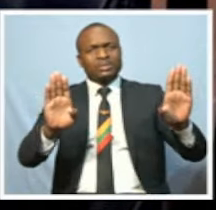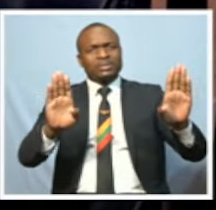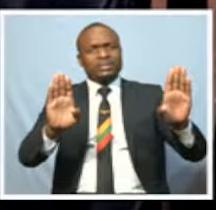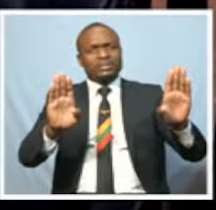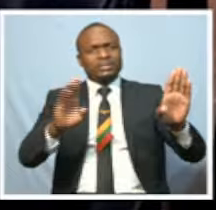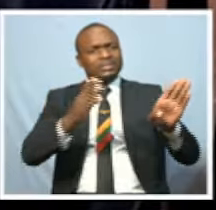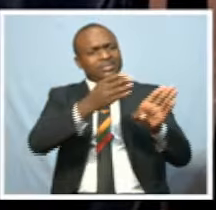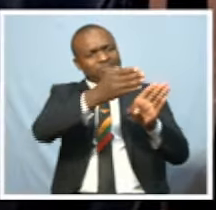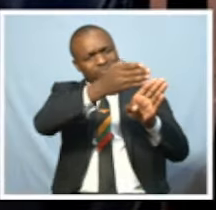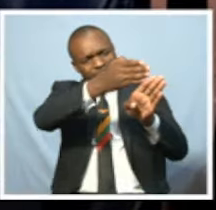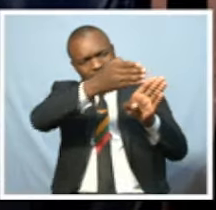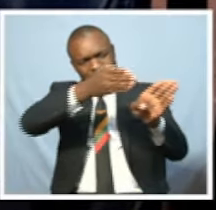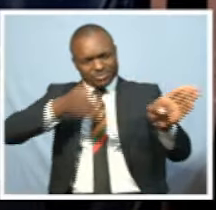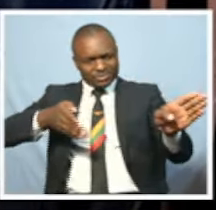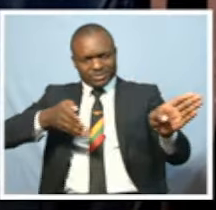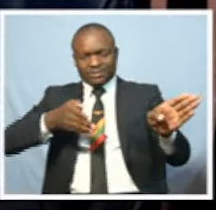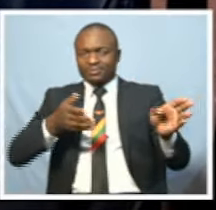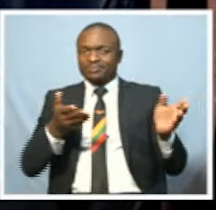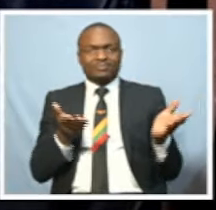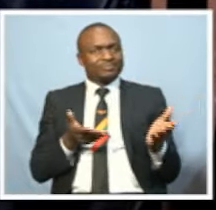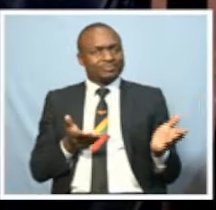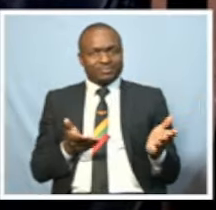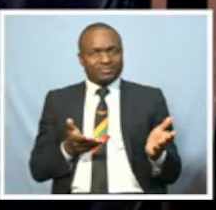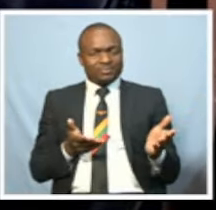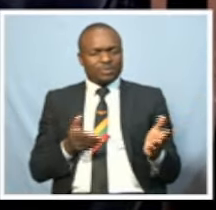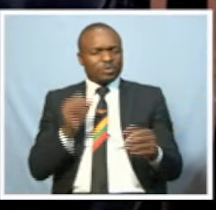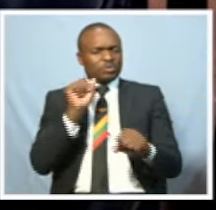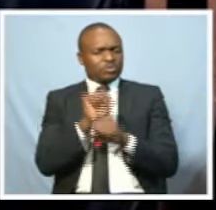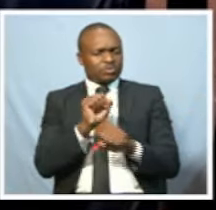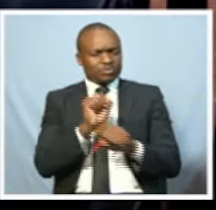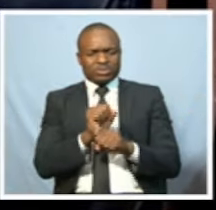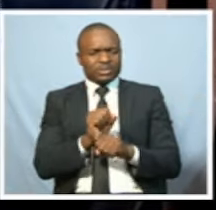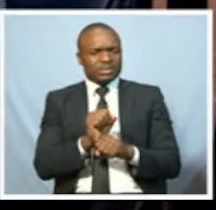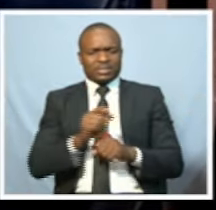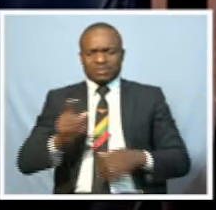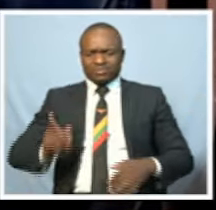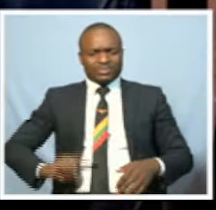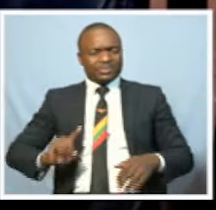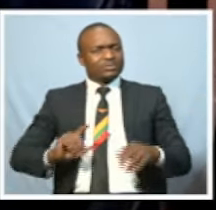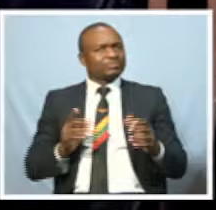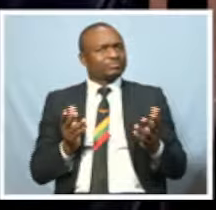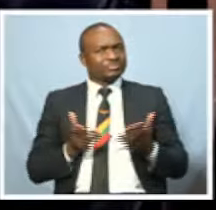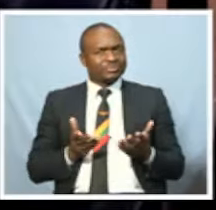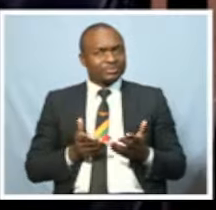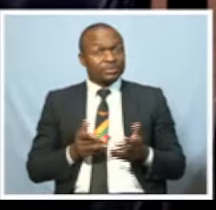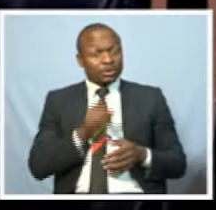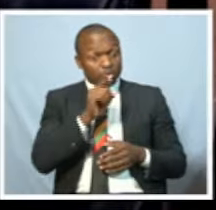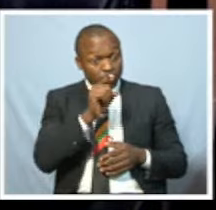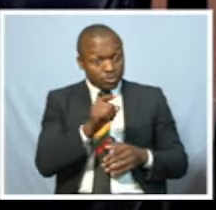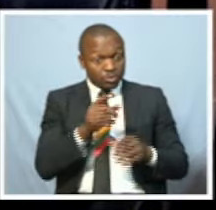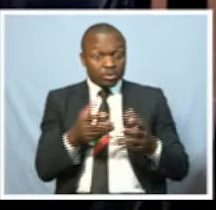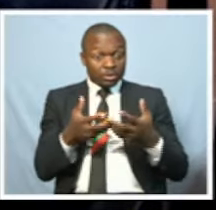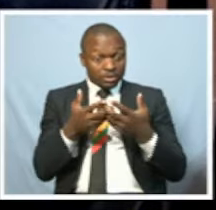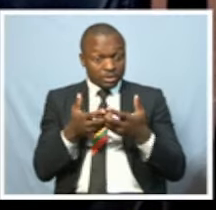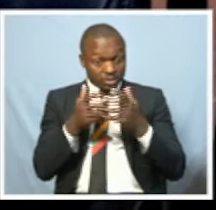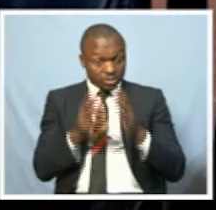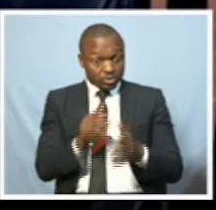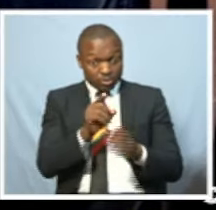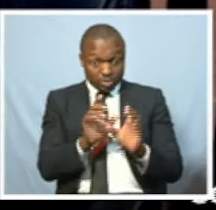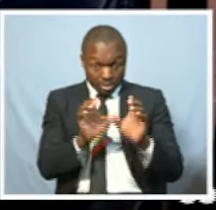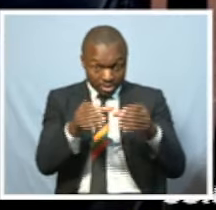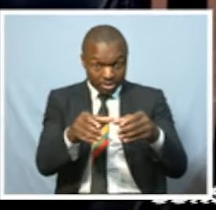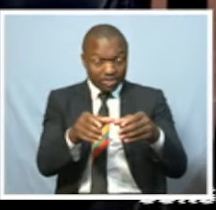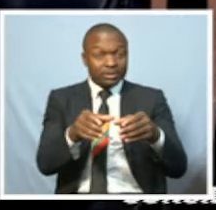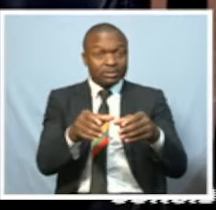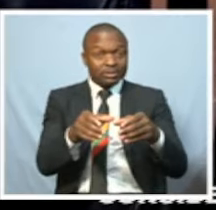works that are not satisfactory. according to you now as an engineer or as a council, as